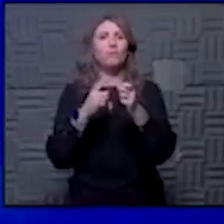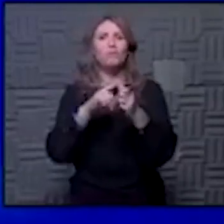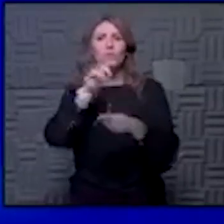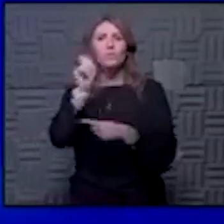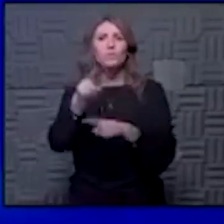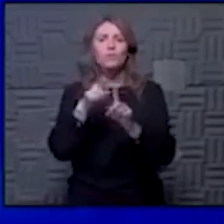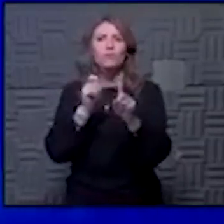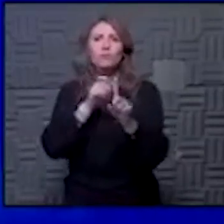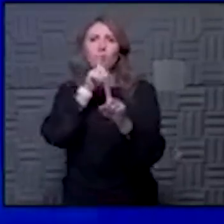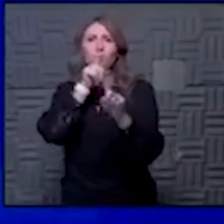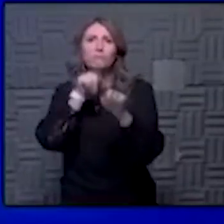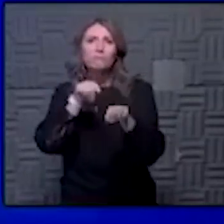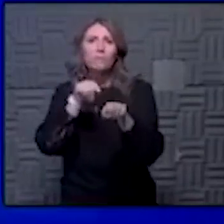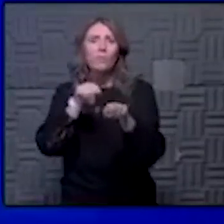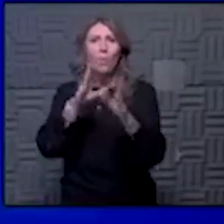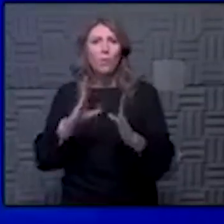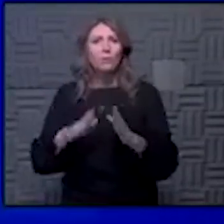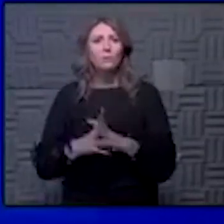there.